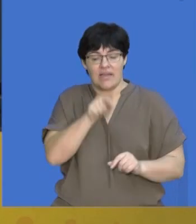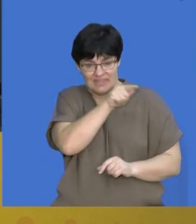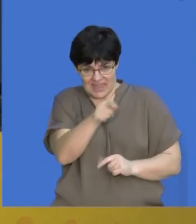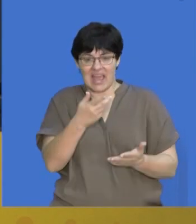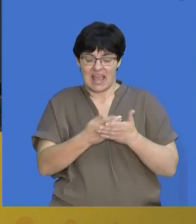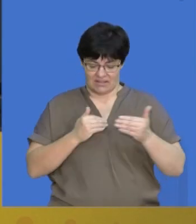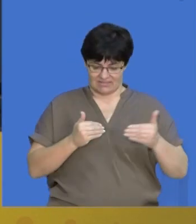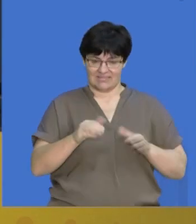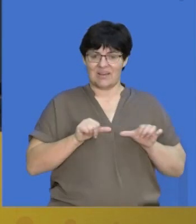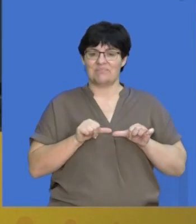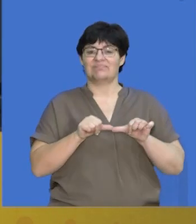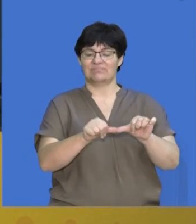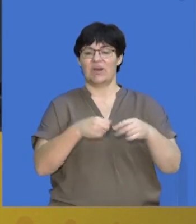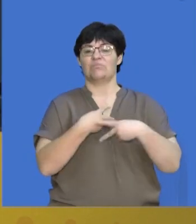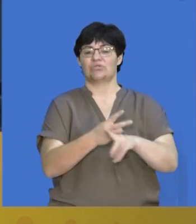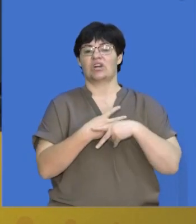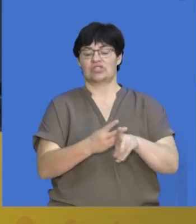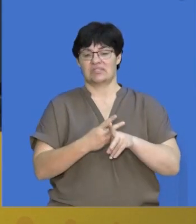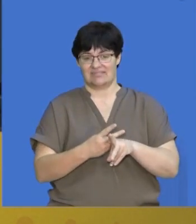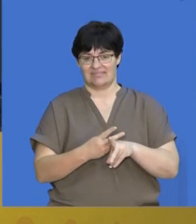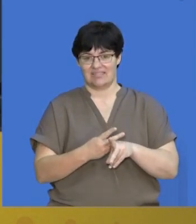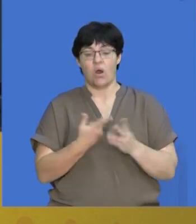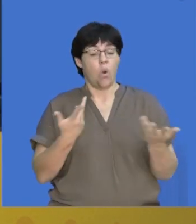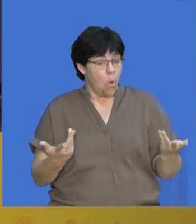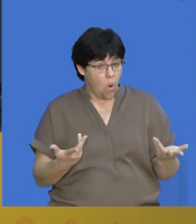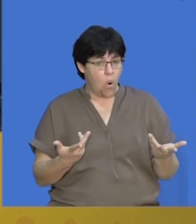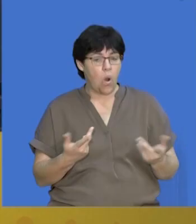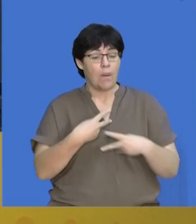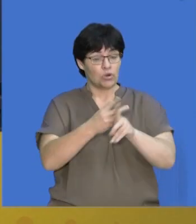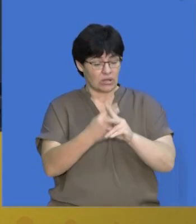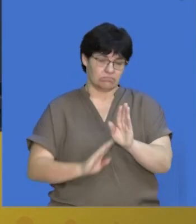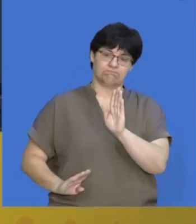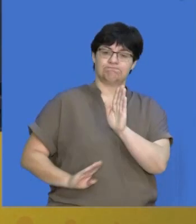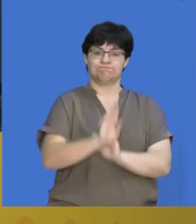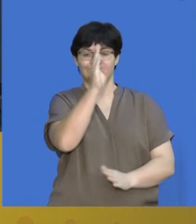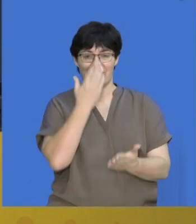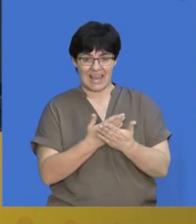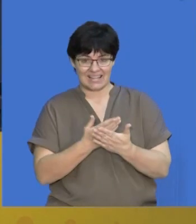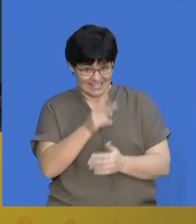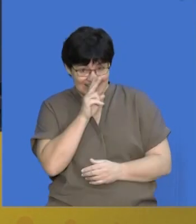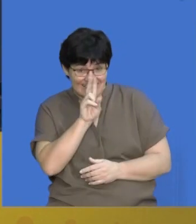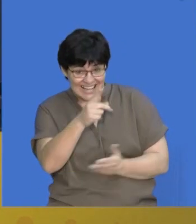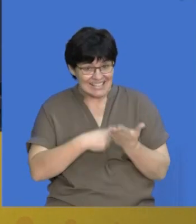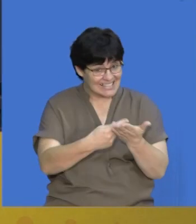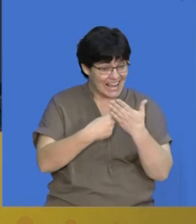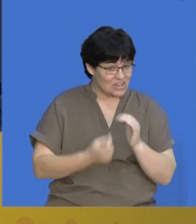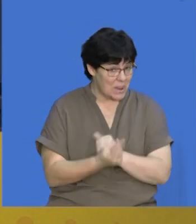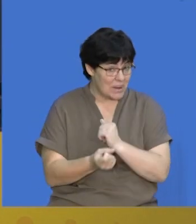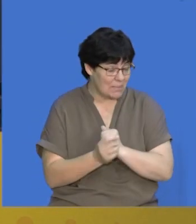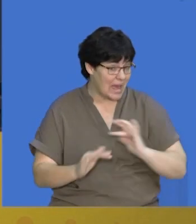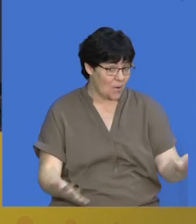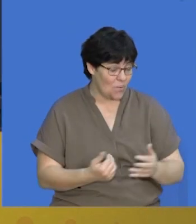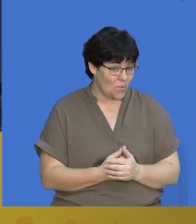able to maintain their production, if not improve their production. Can you see how a discussion unfolds?